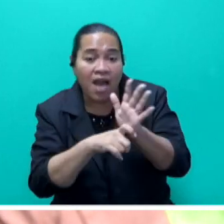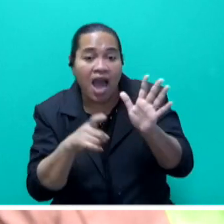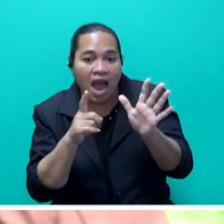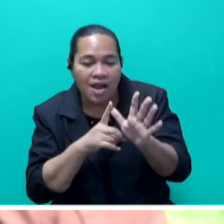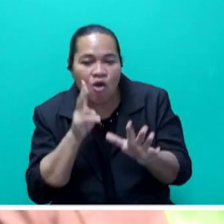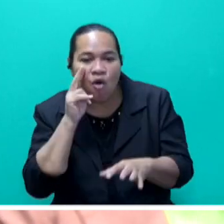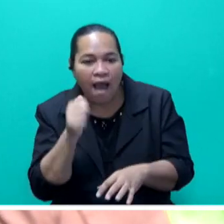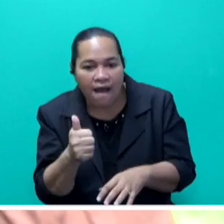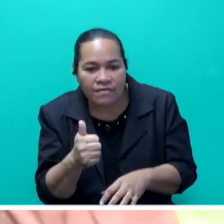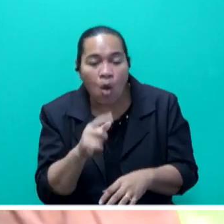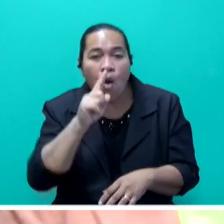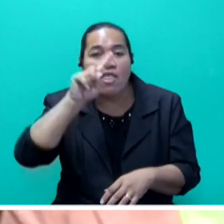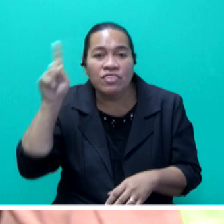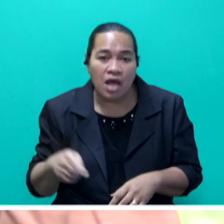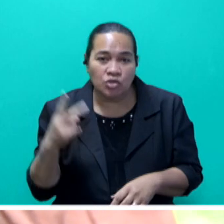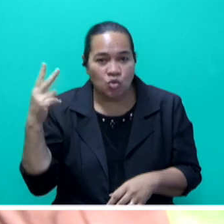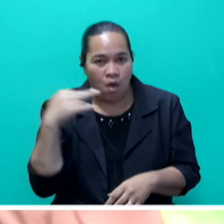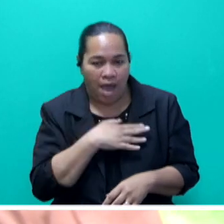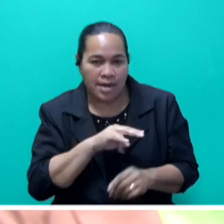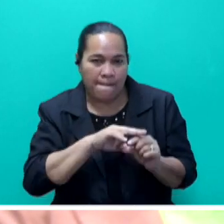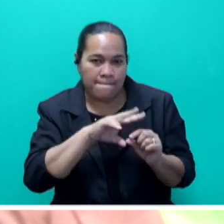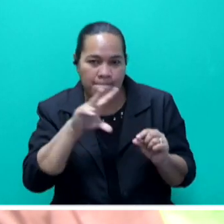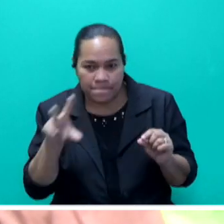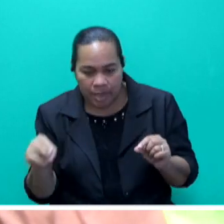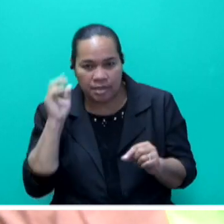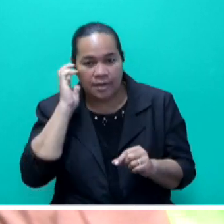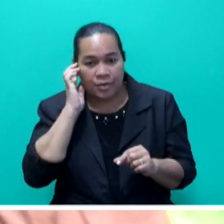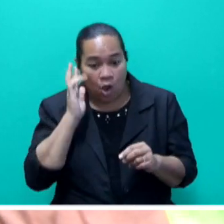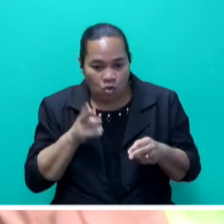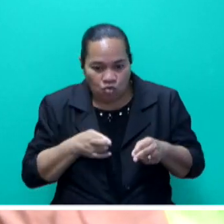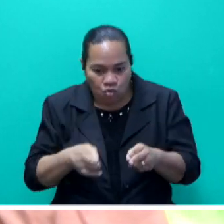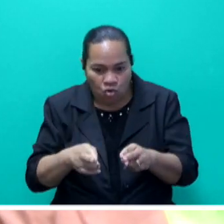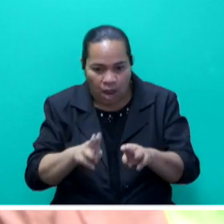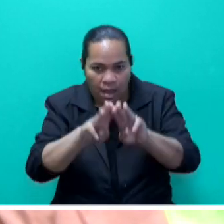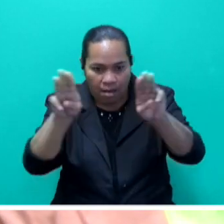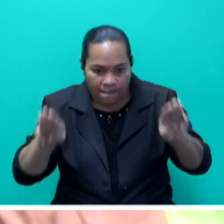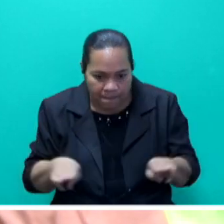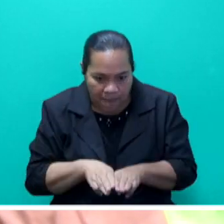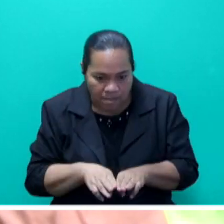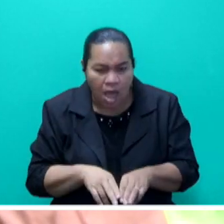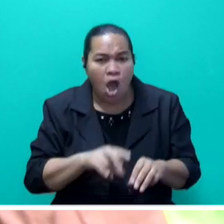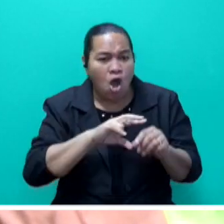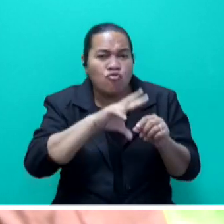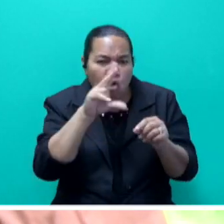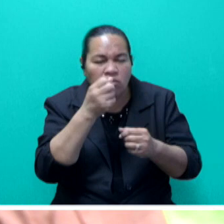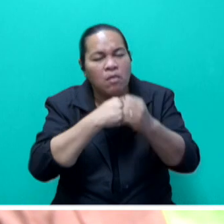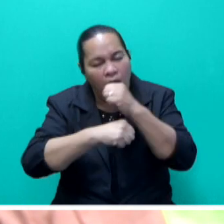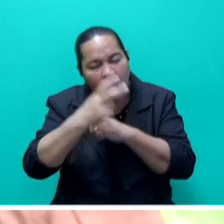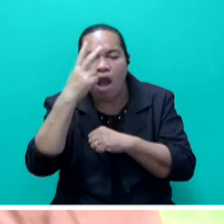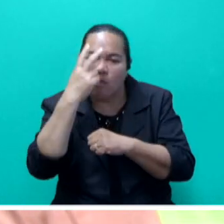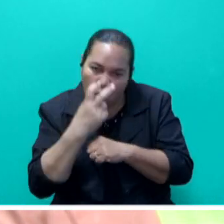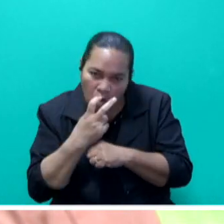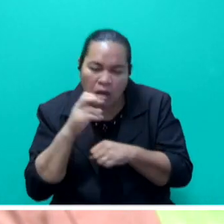over 1,200 bridges on our road network, and like roads, bridges age, and they